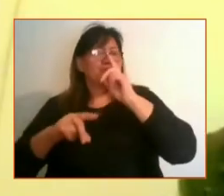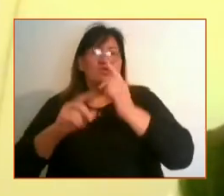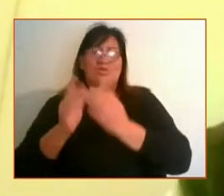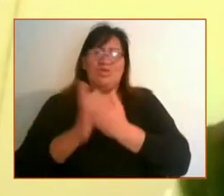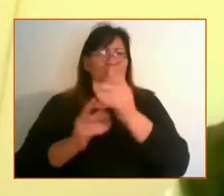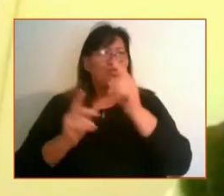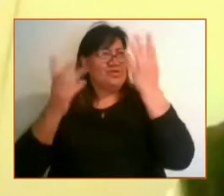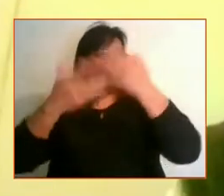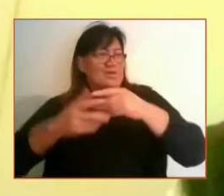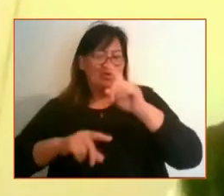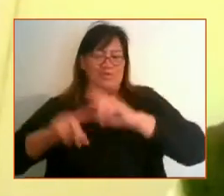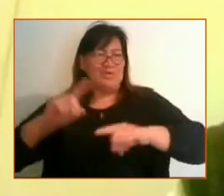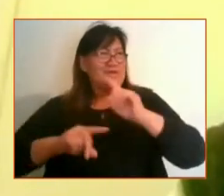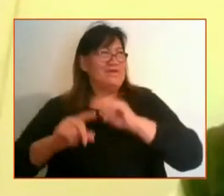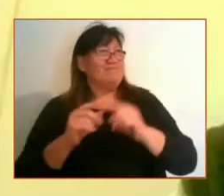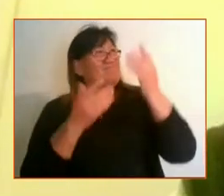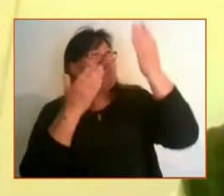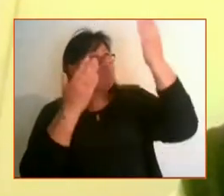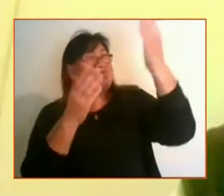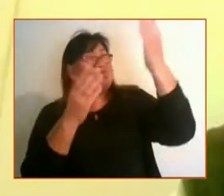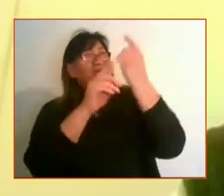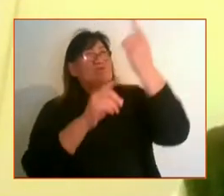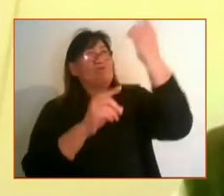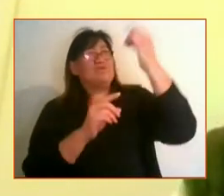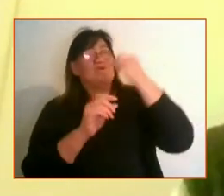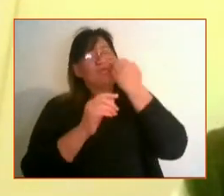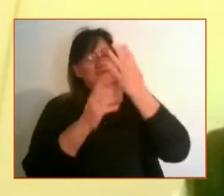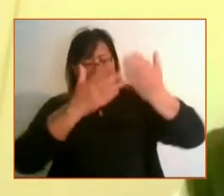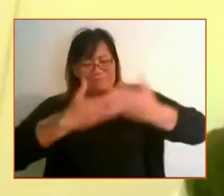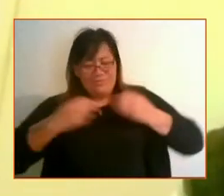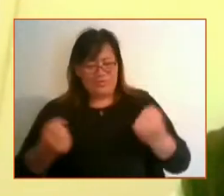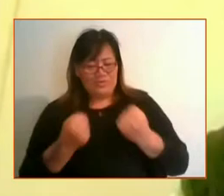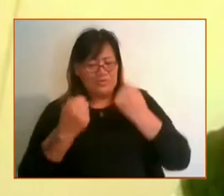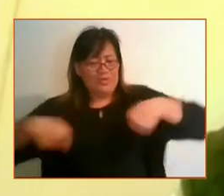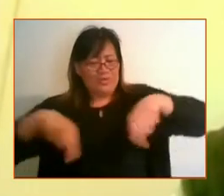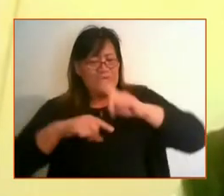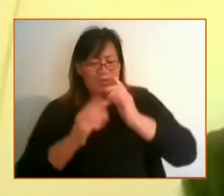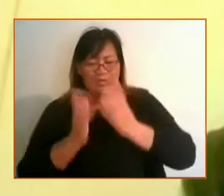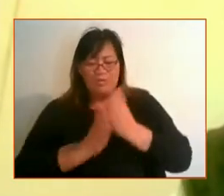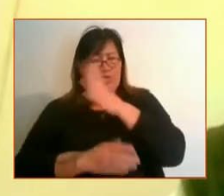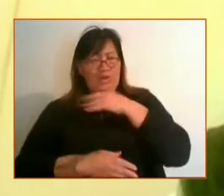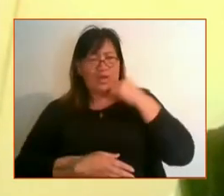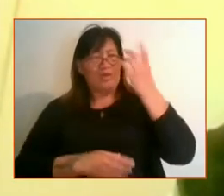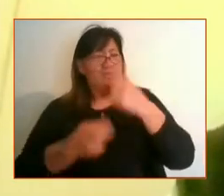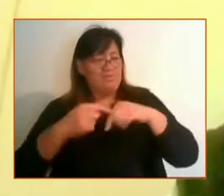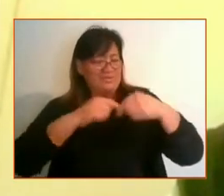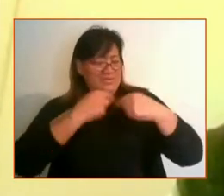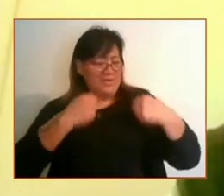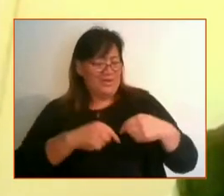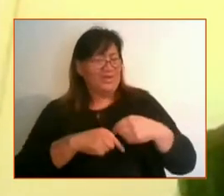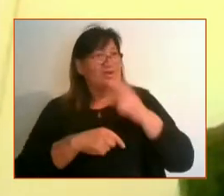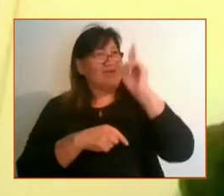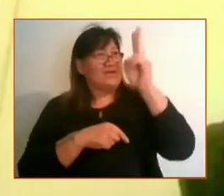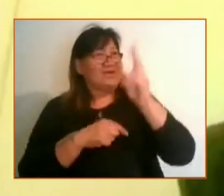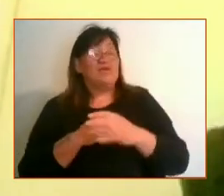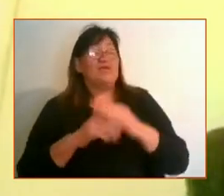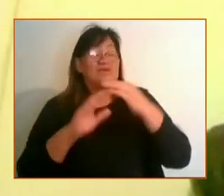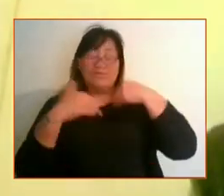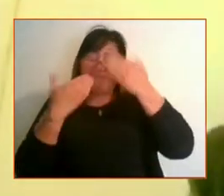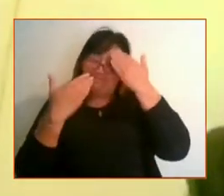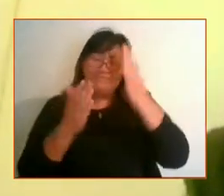pō. Ko koe tērē te atu e whakakahi o mātou, wairua I o mātou ngākau. Tēnei nō tīna tu kia koe e